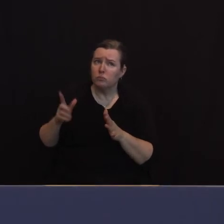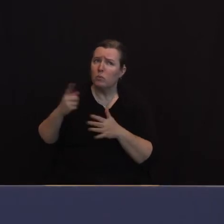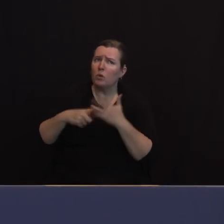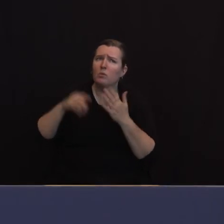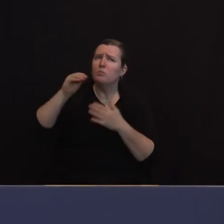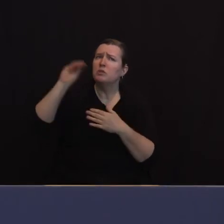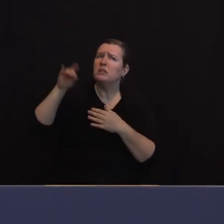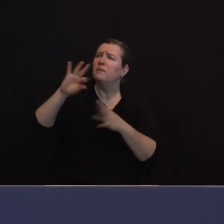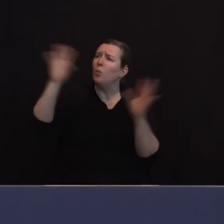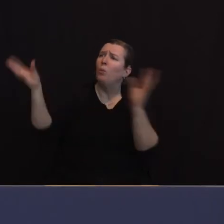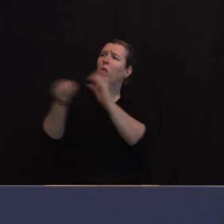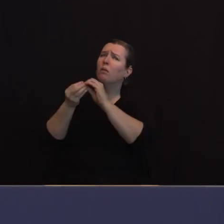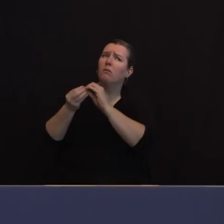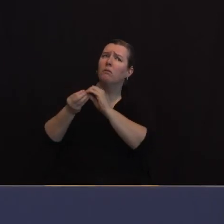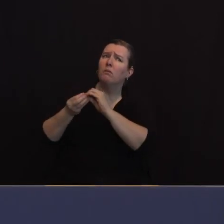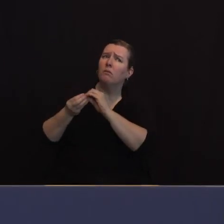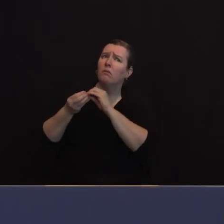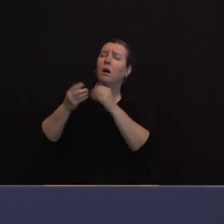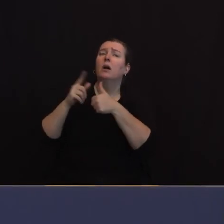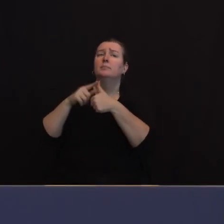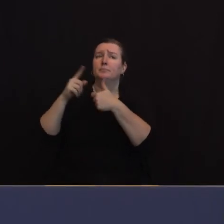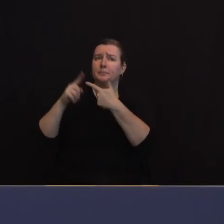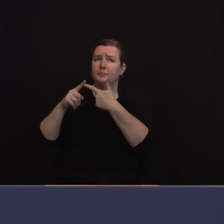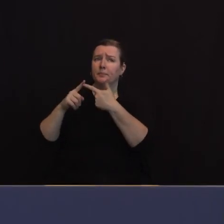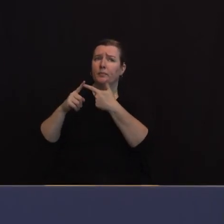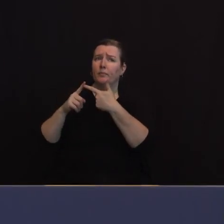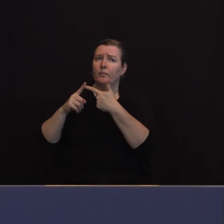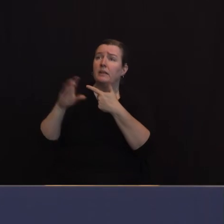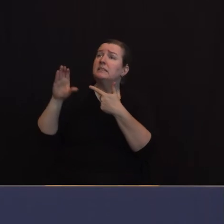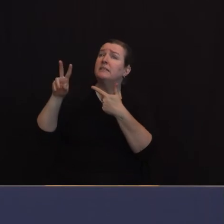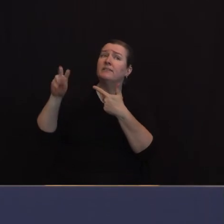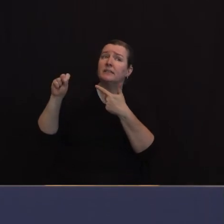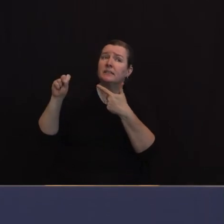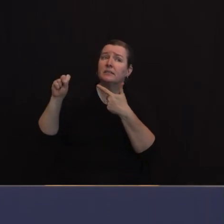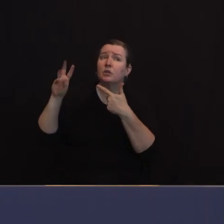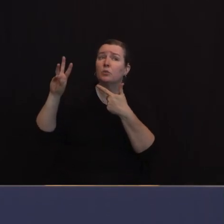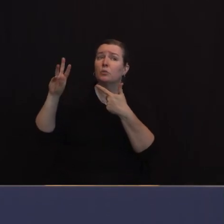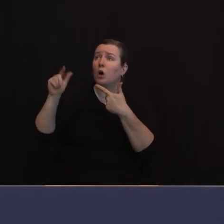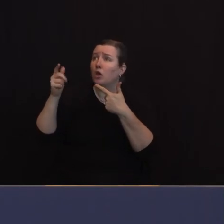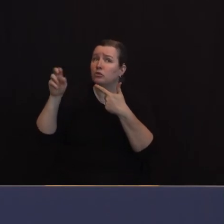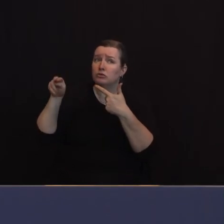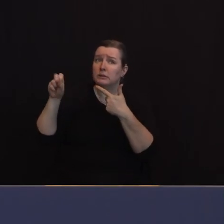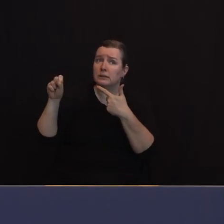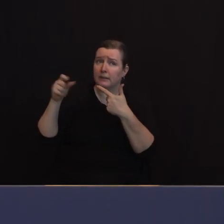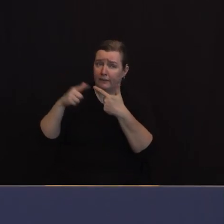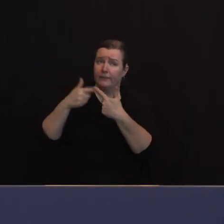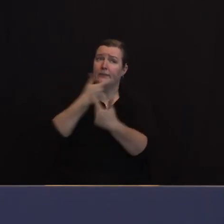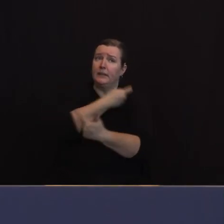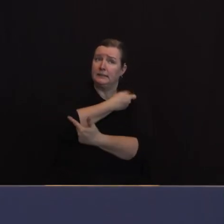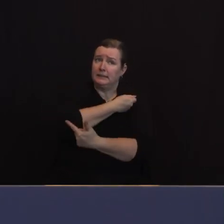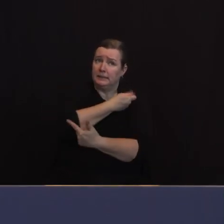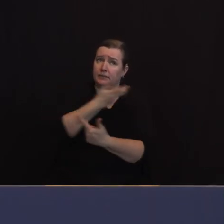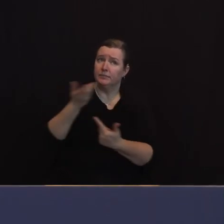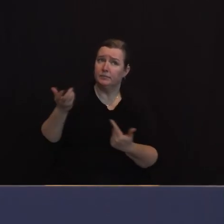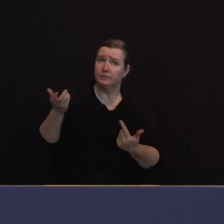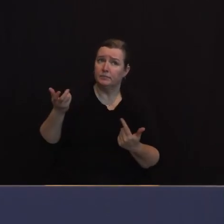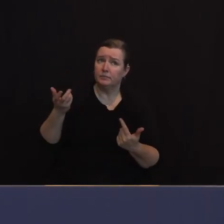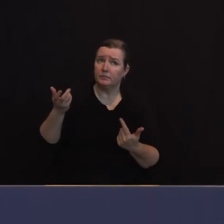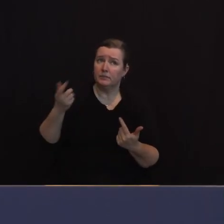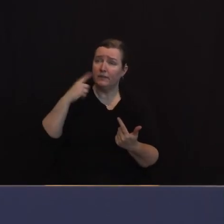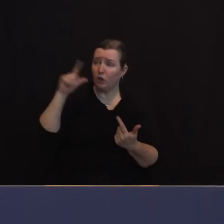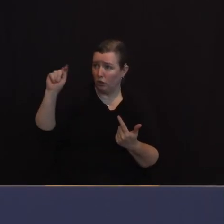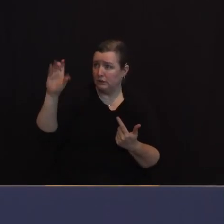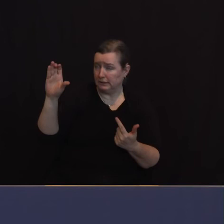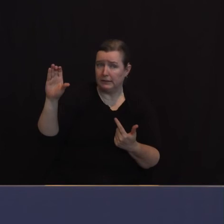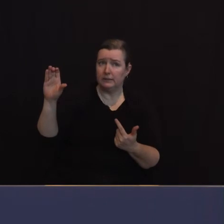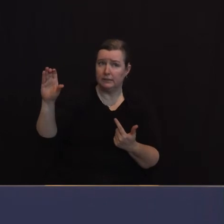Walgreens vaccination programs in the long-term care facilities expire at the end of the month or soon.